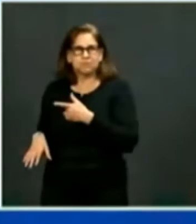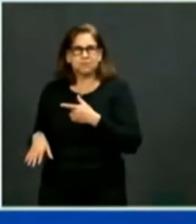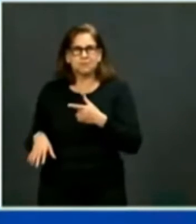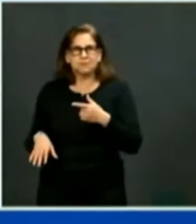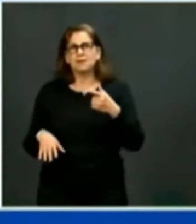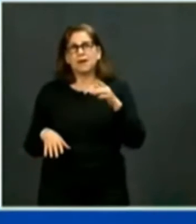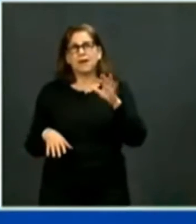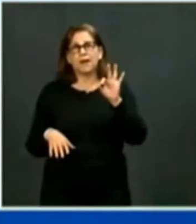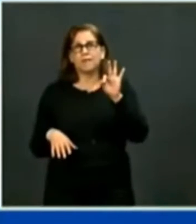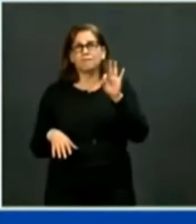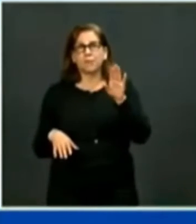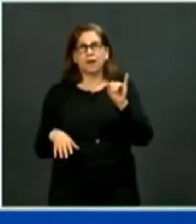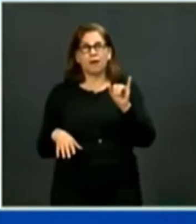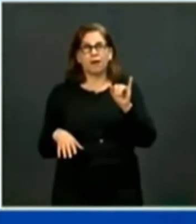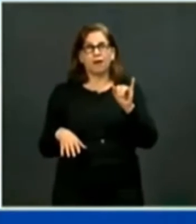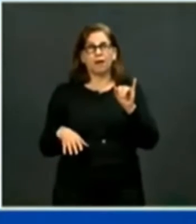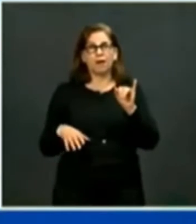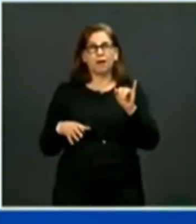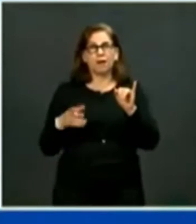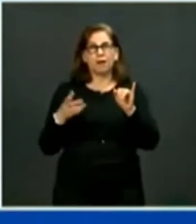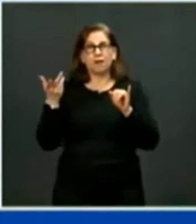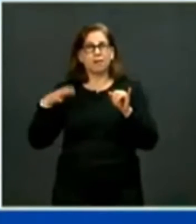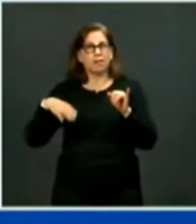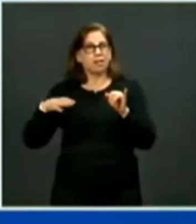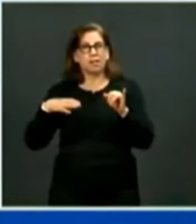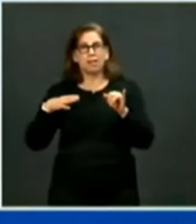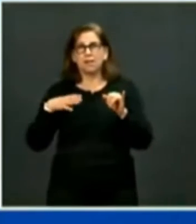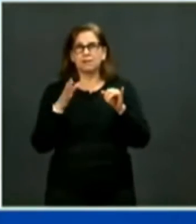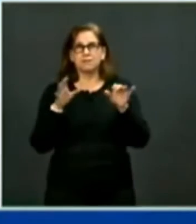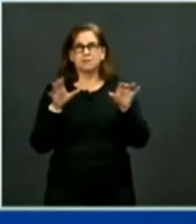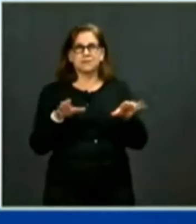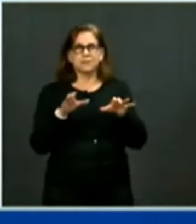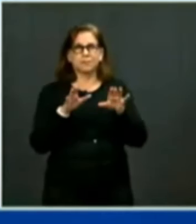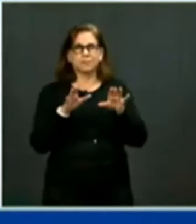didn't complete the background check within 3 days.